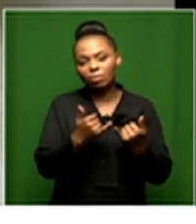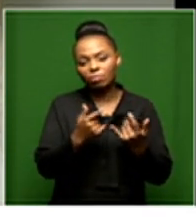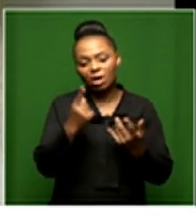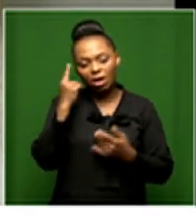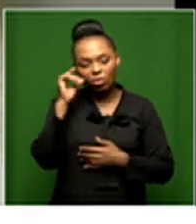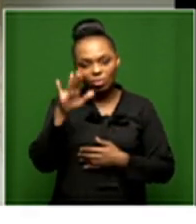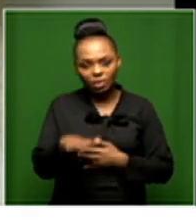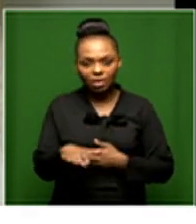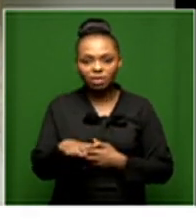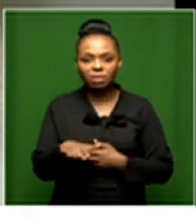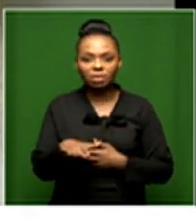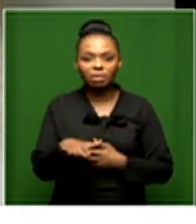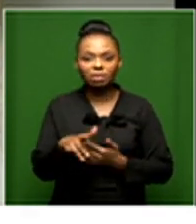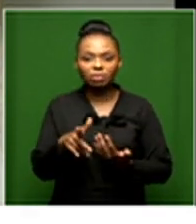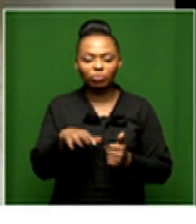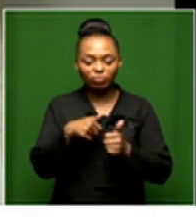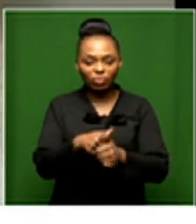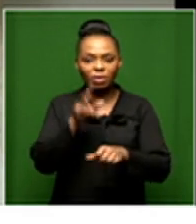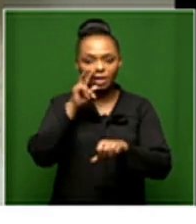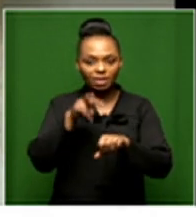to fulfill the needs of all generations.